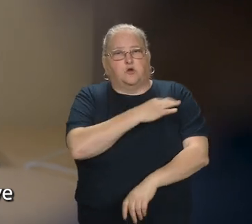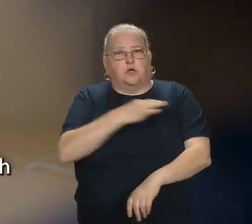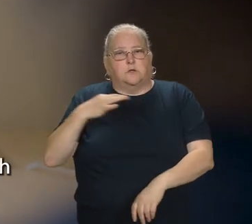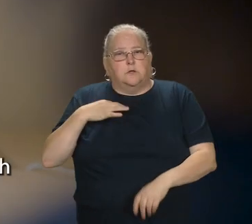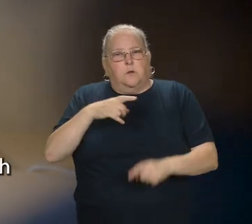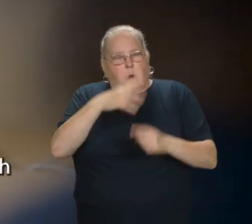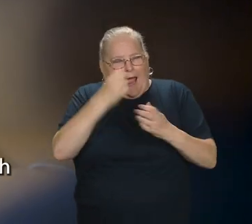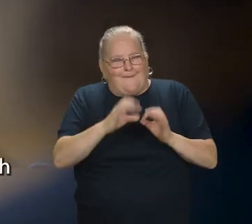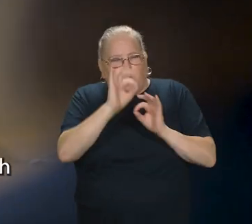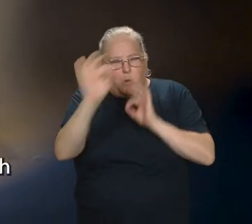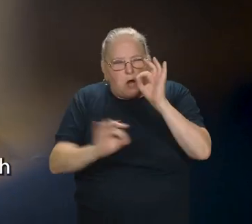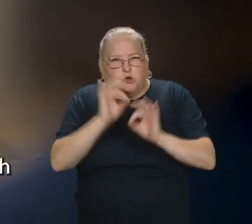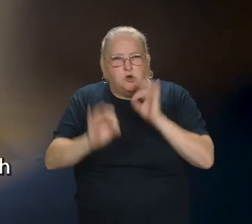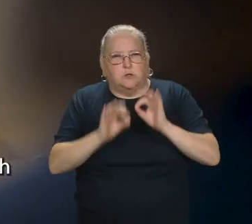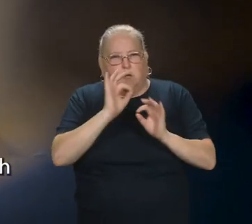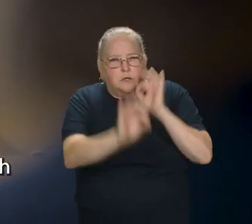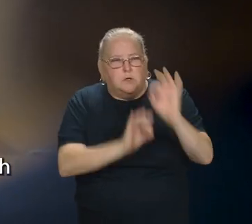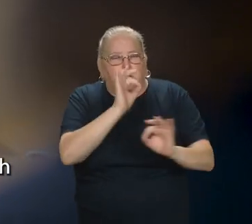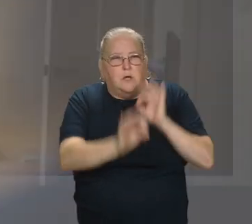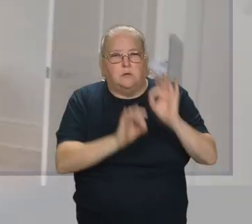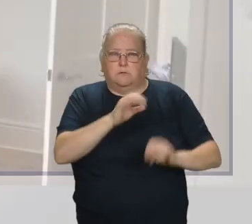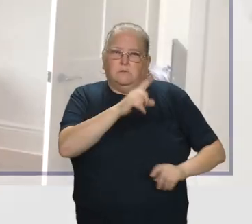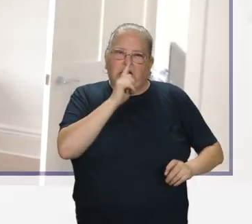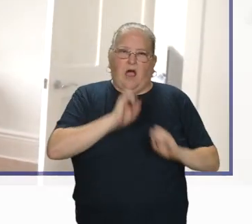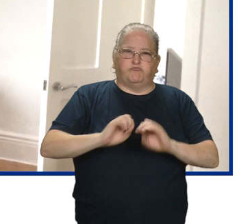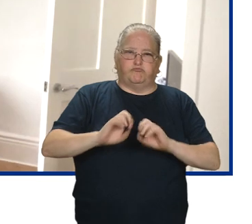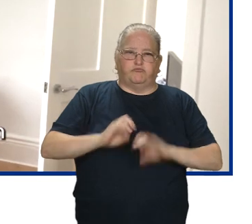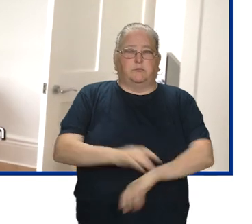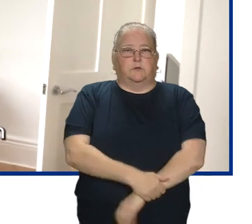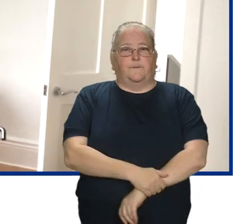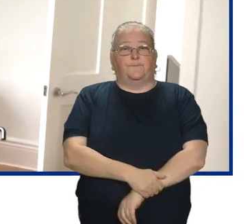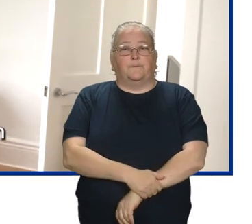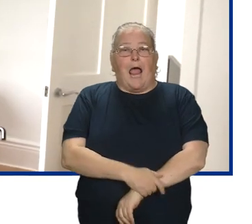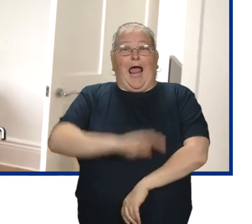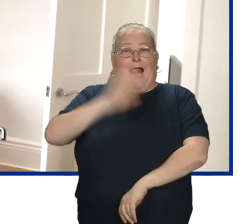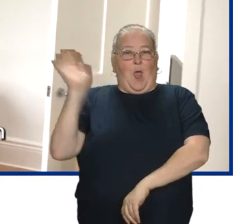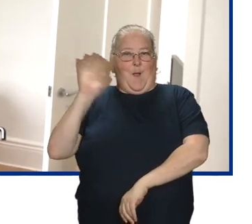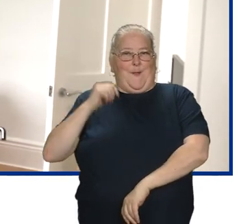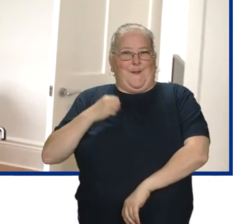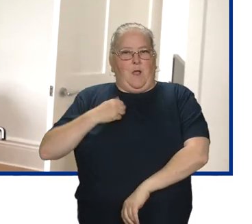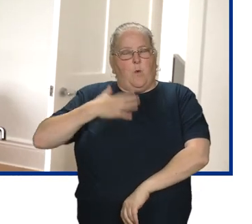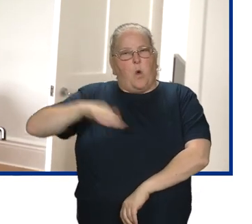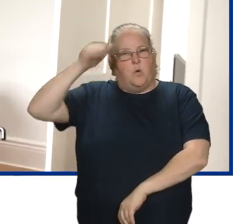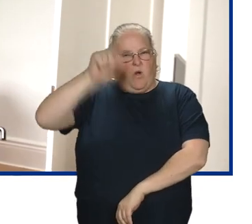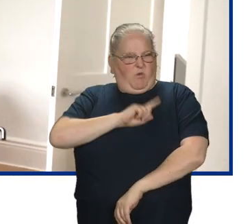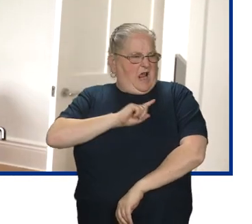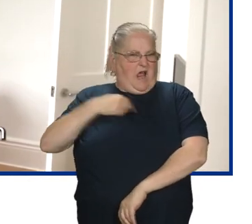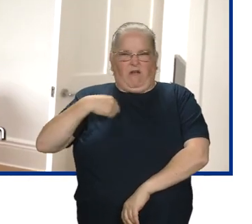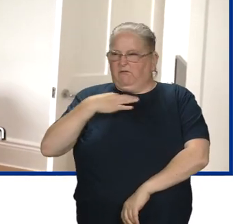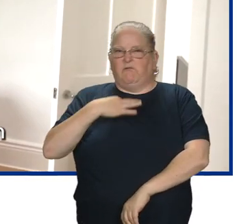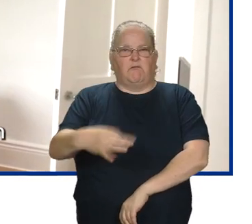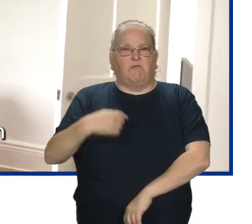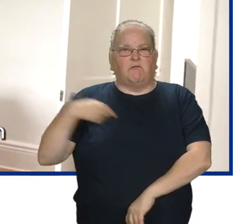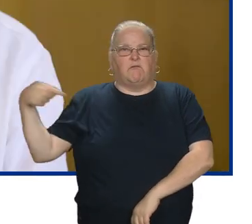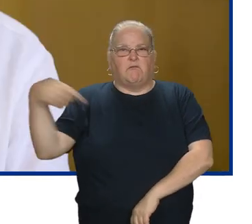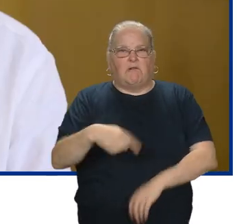might have regarding your annual physical health check. Hi, I'd just like to know why I've been asked to come for a health